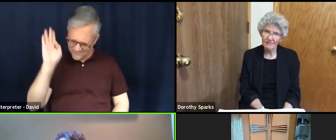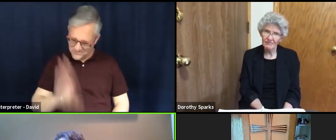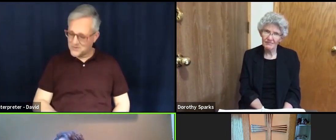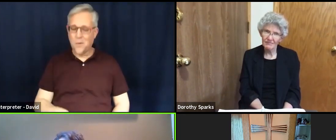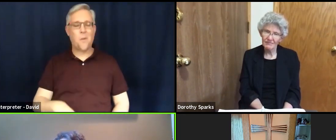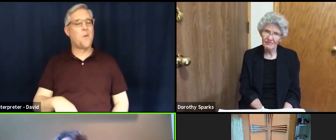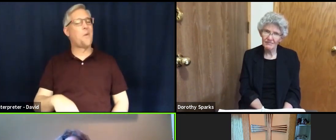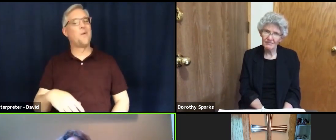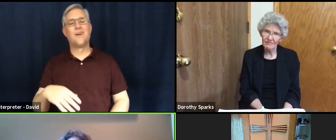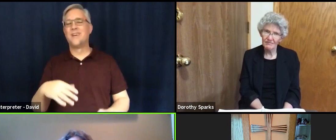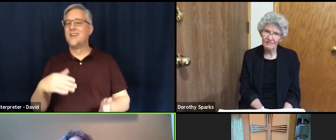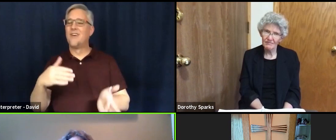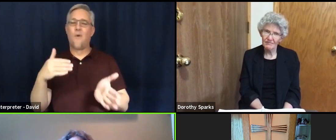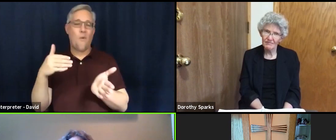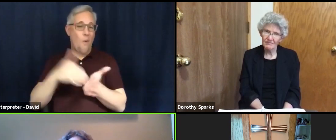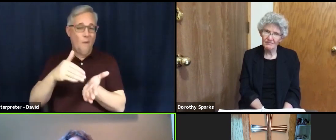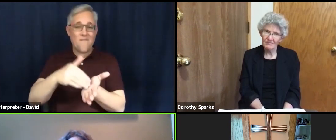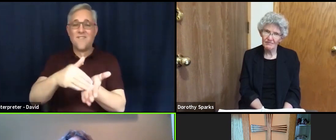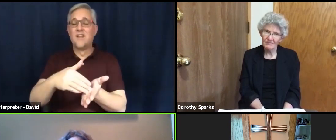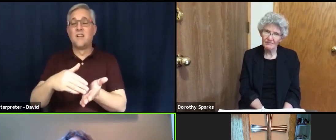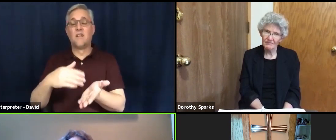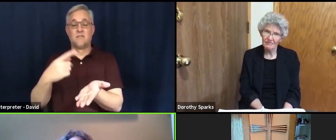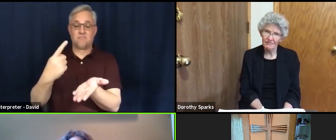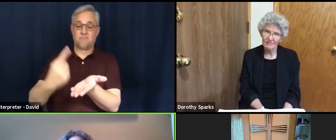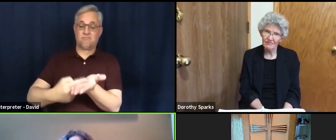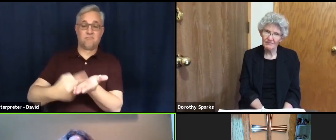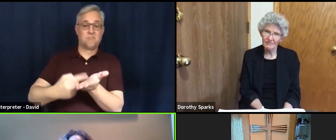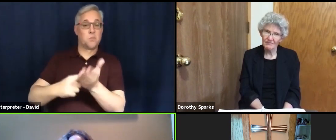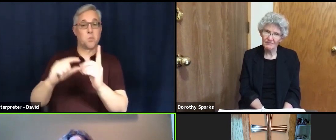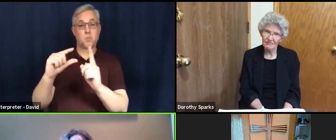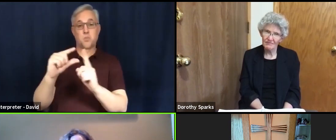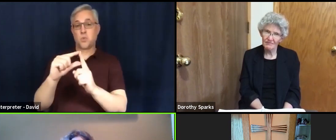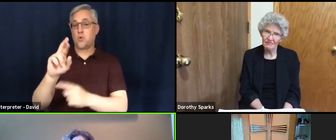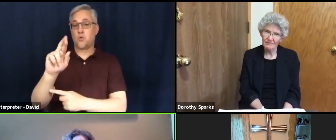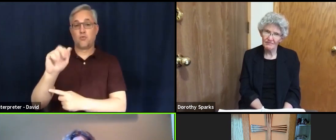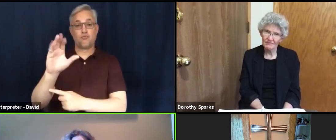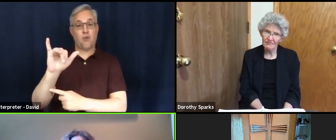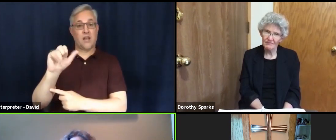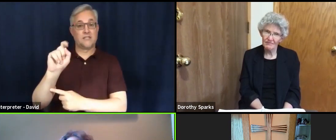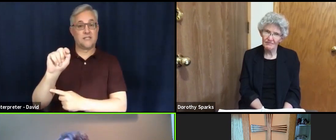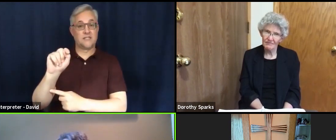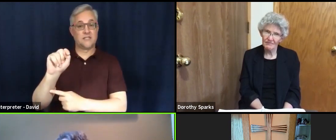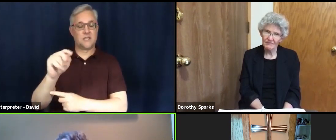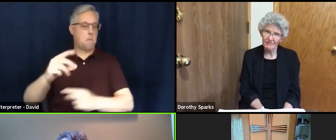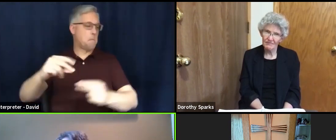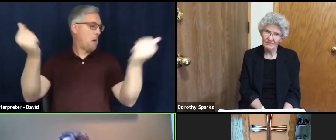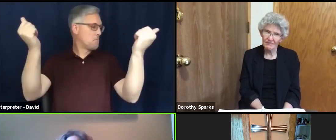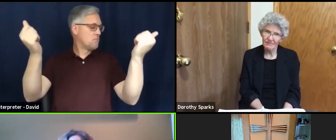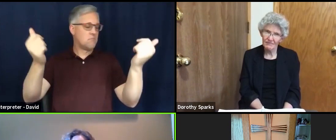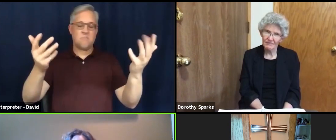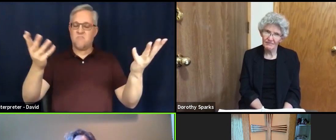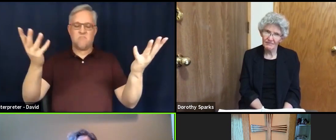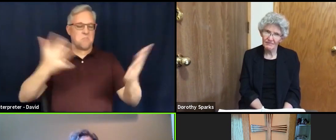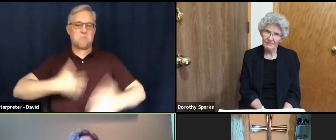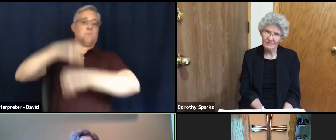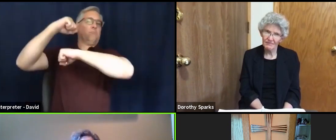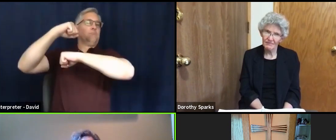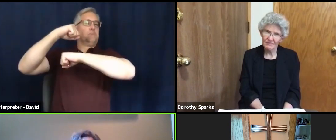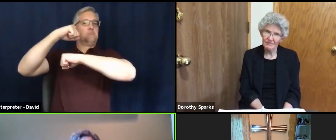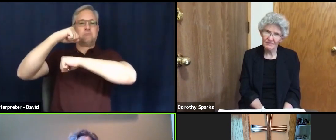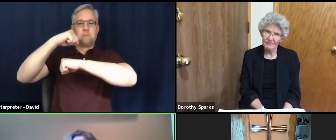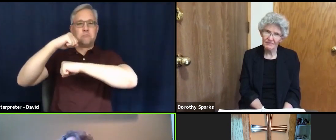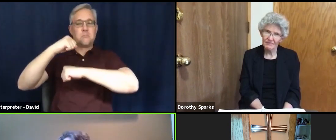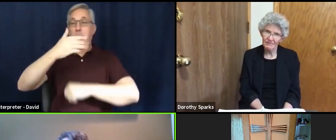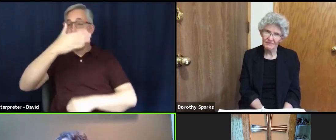discuss racism, the fact that racism is a part of every system in